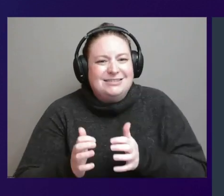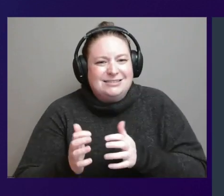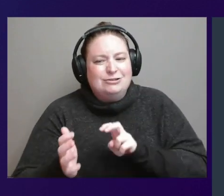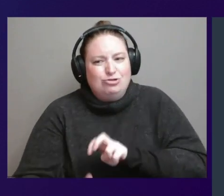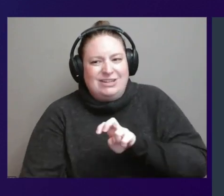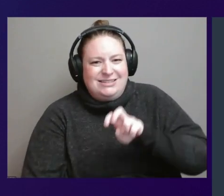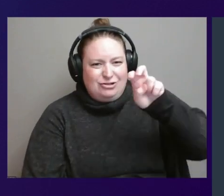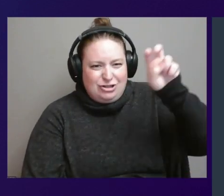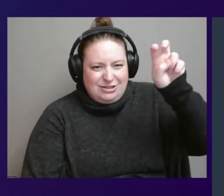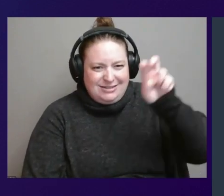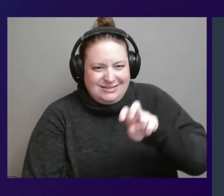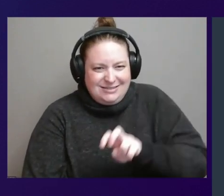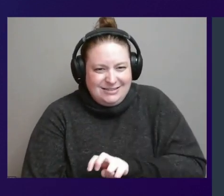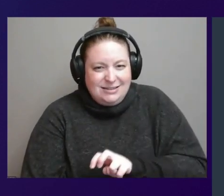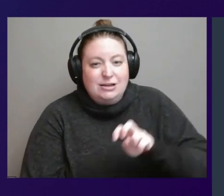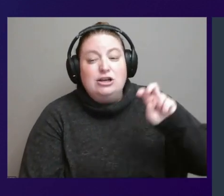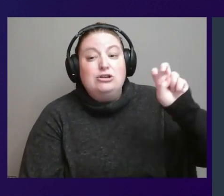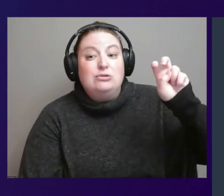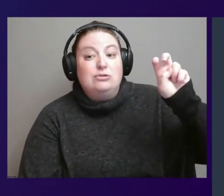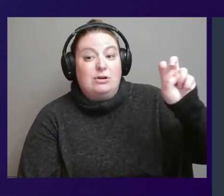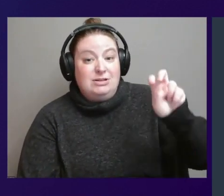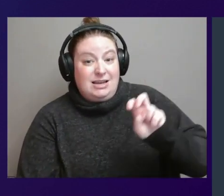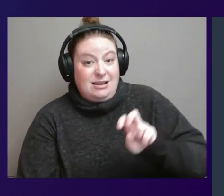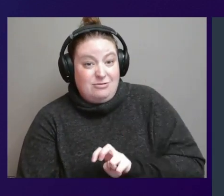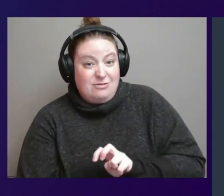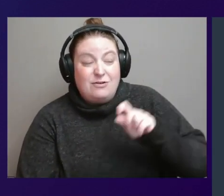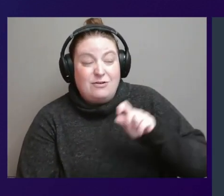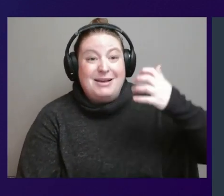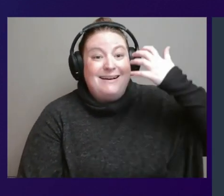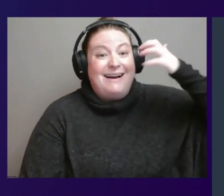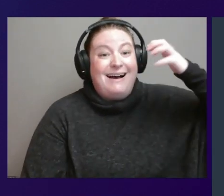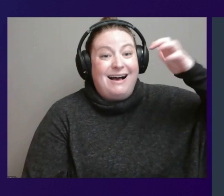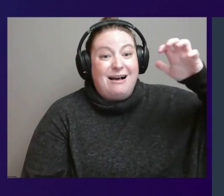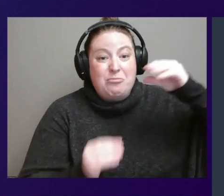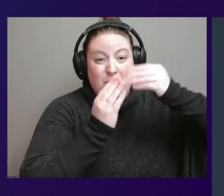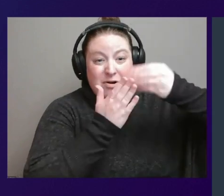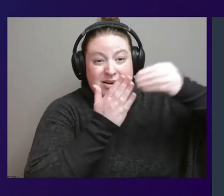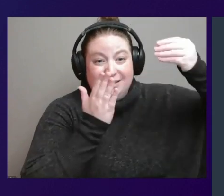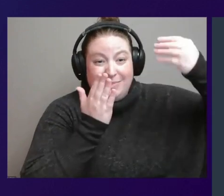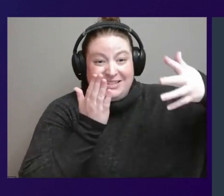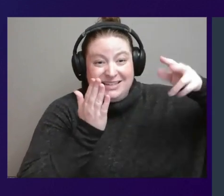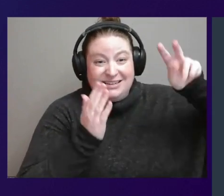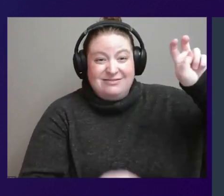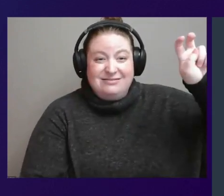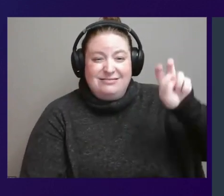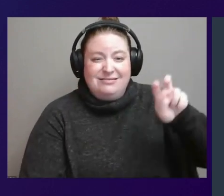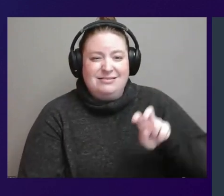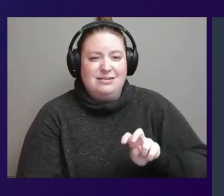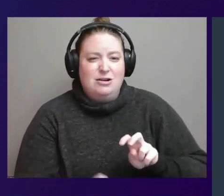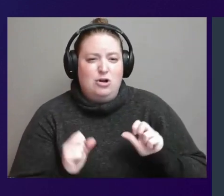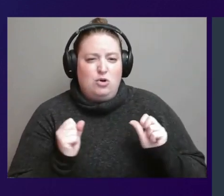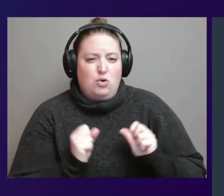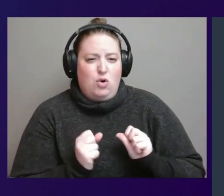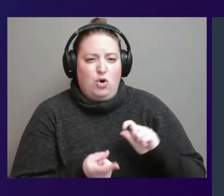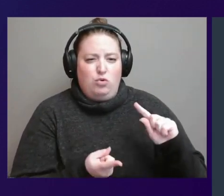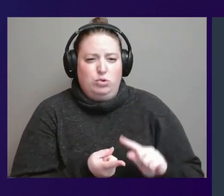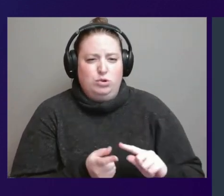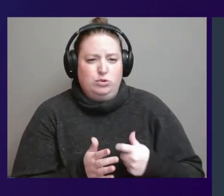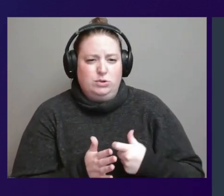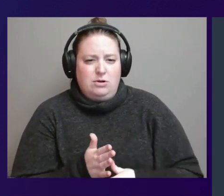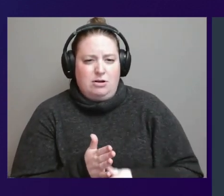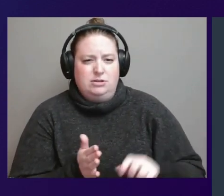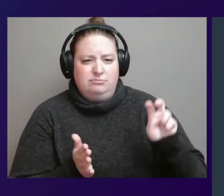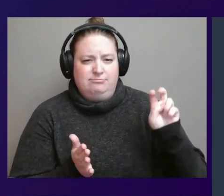You go down the waterfall from hotter, more expensive classes to colder, less expensive classes.